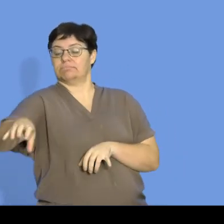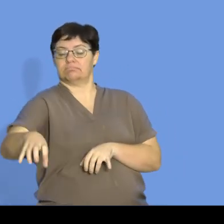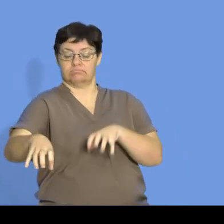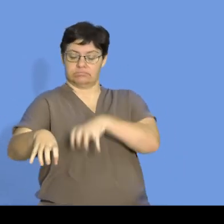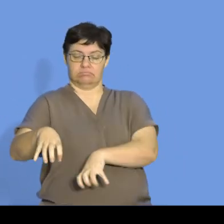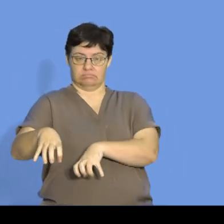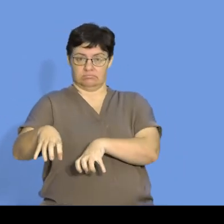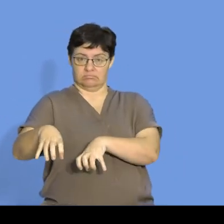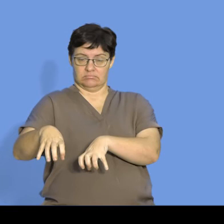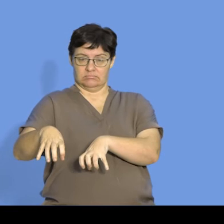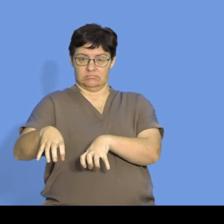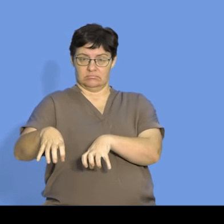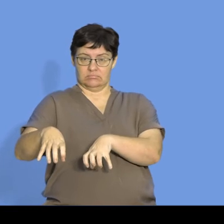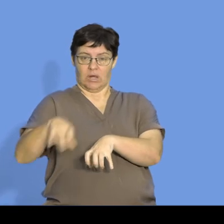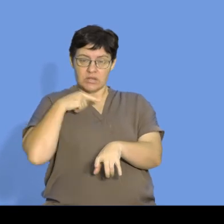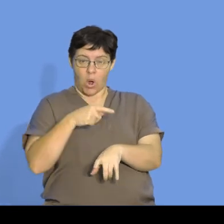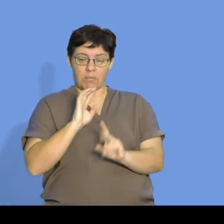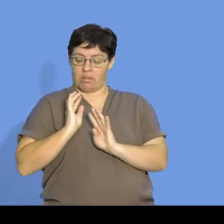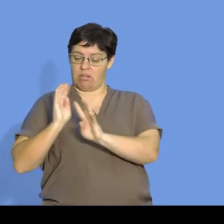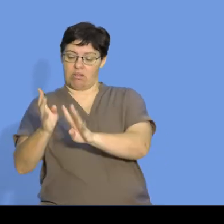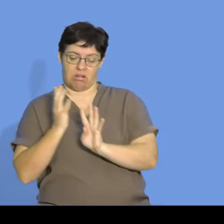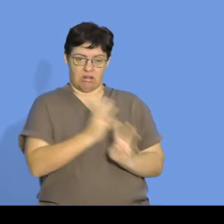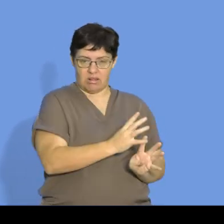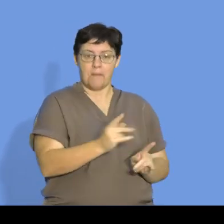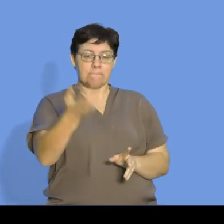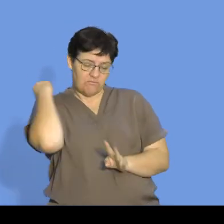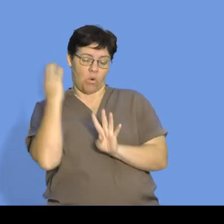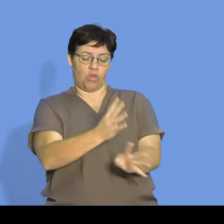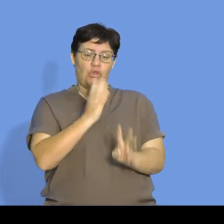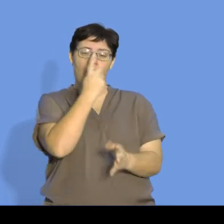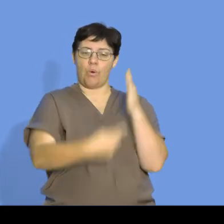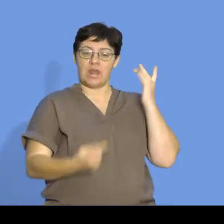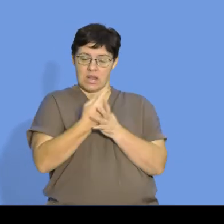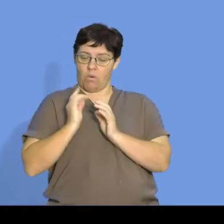competitor becoming a competition for her in terms of